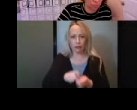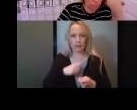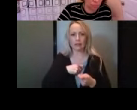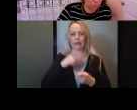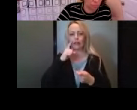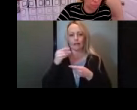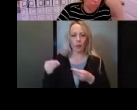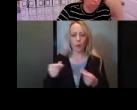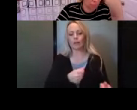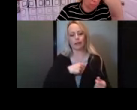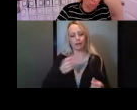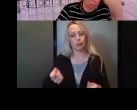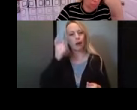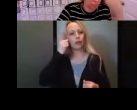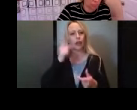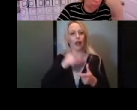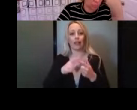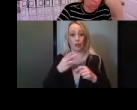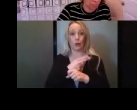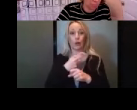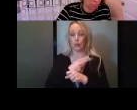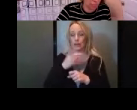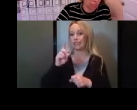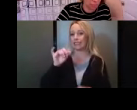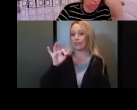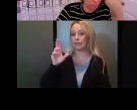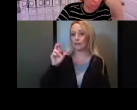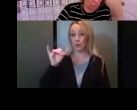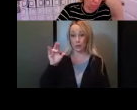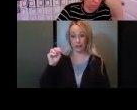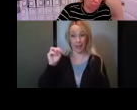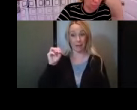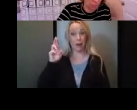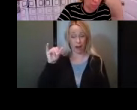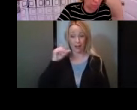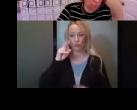comprehension. And then we'd use diffusion MRI to measure properties of their white matter.